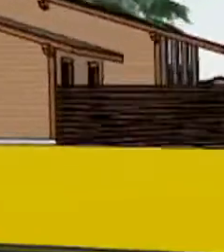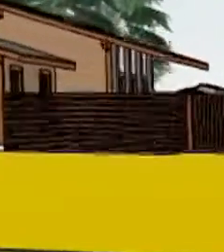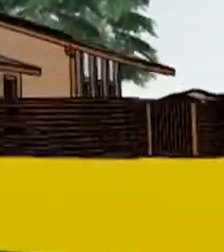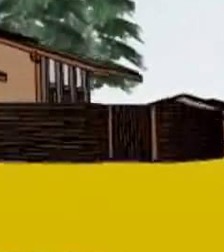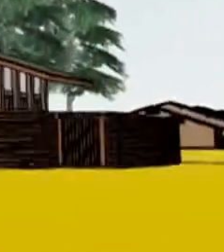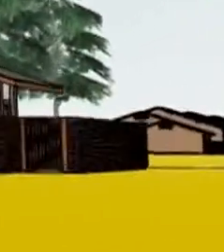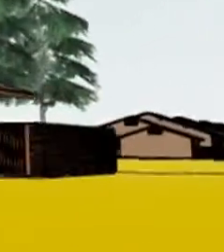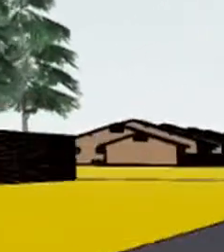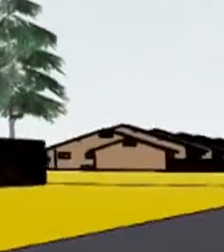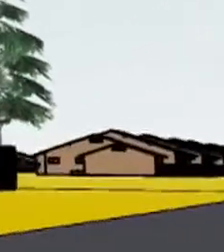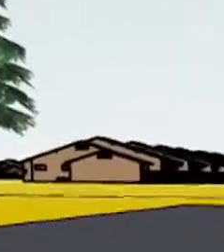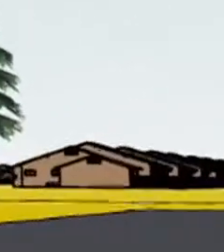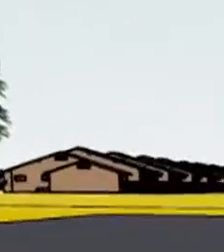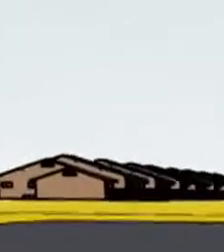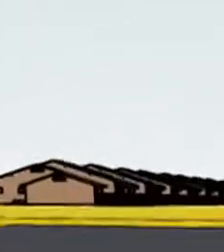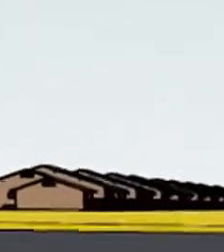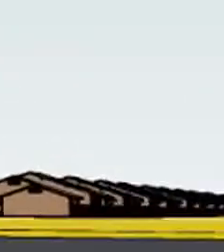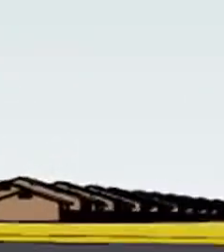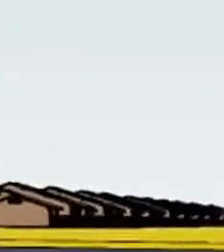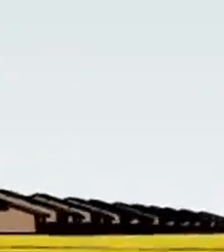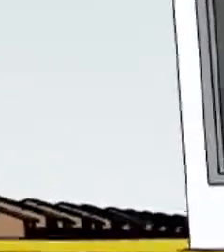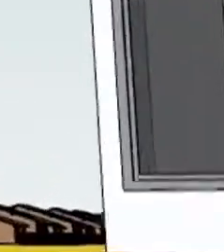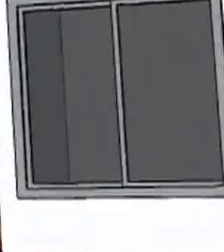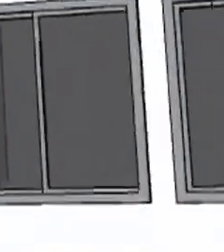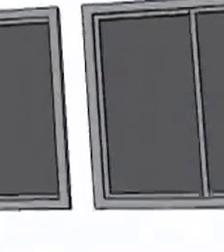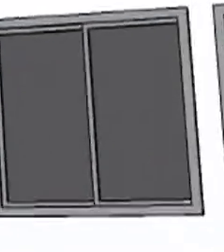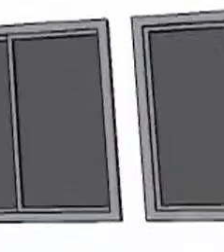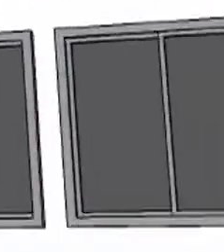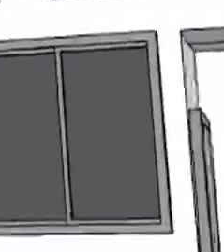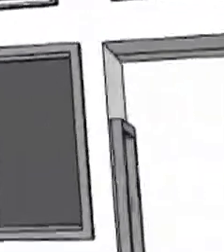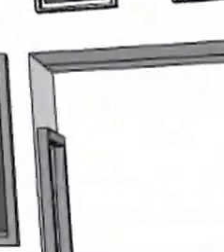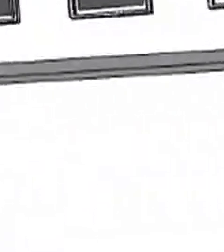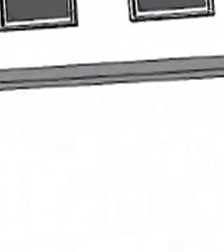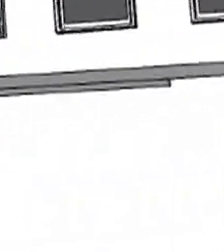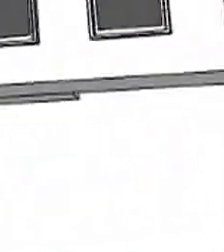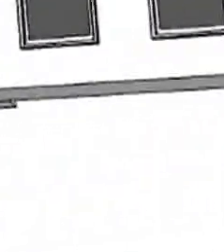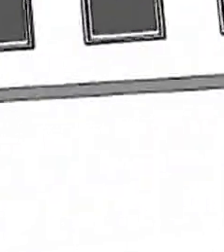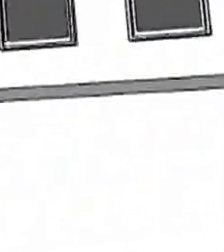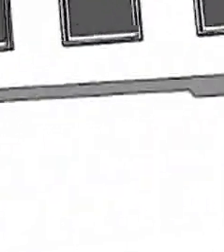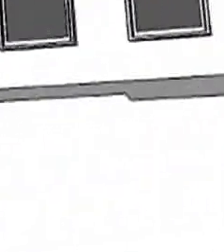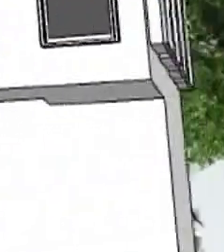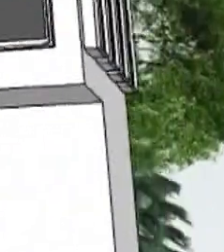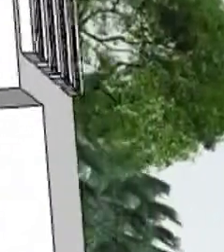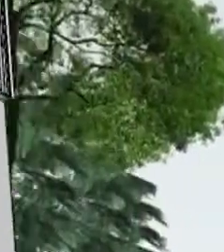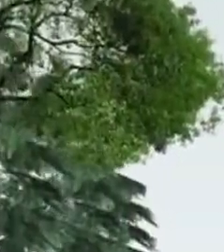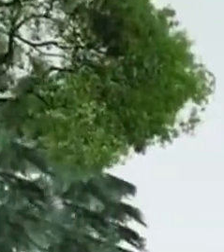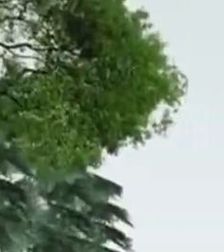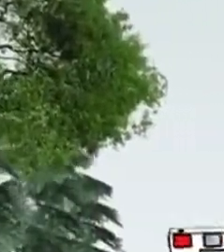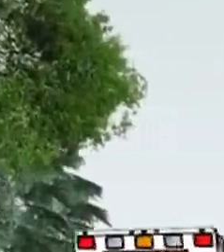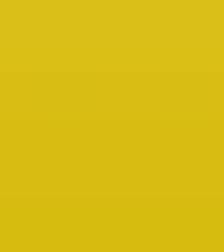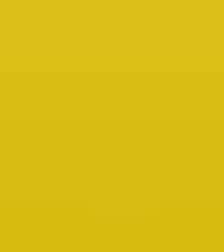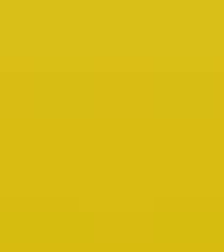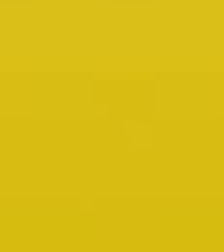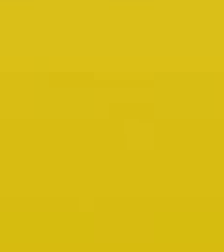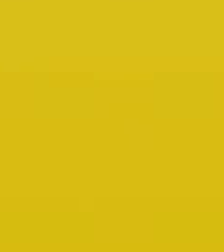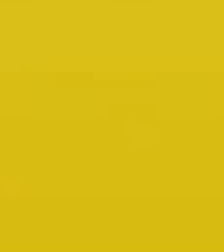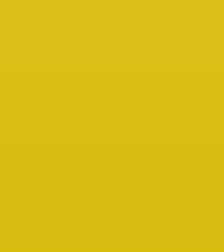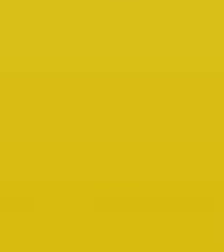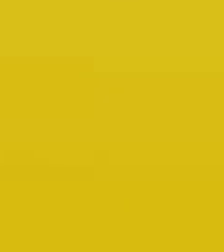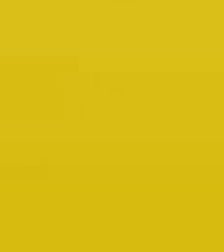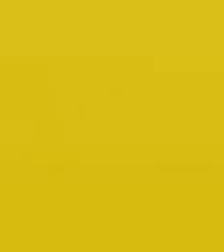near dead bodies of loved ones, we did care for our fellow citizens. Thank you, the people